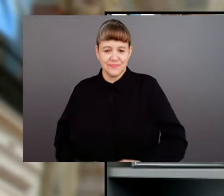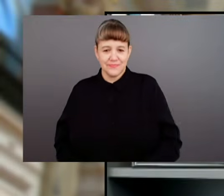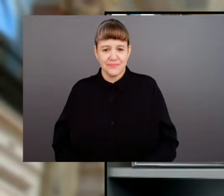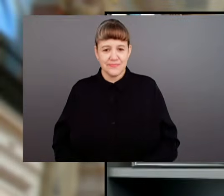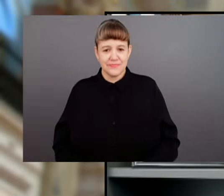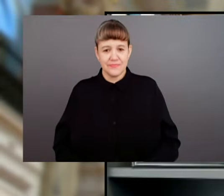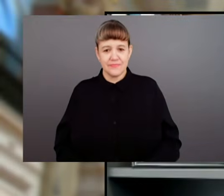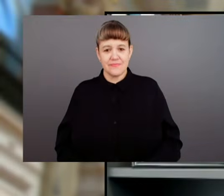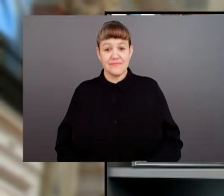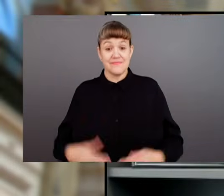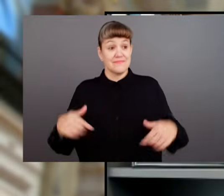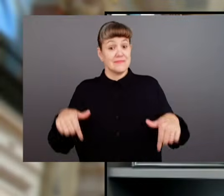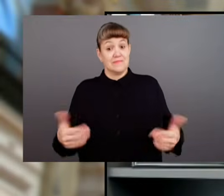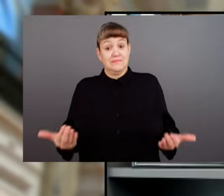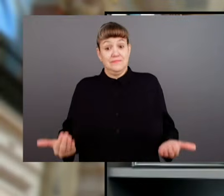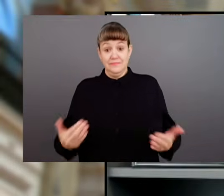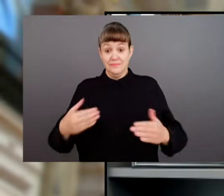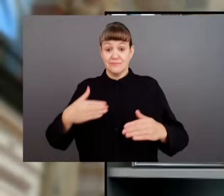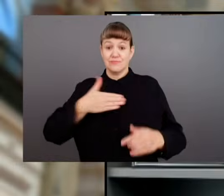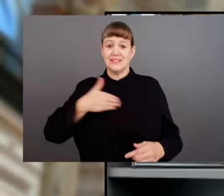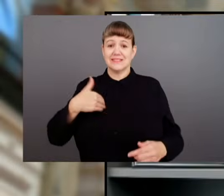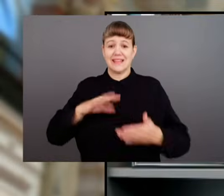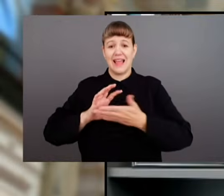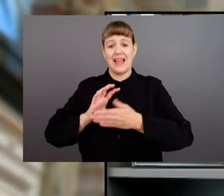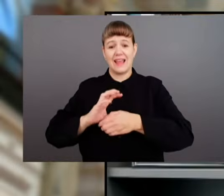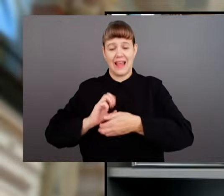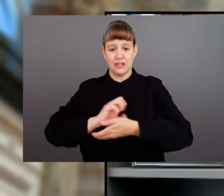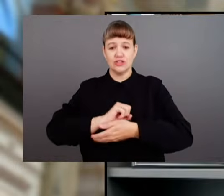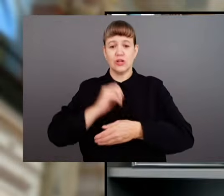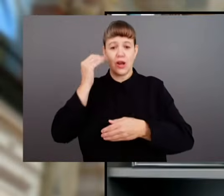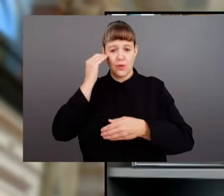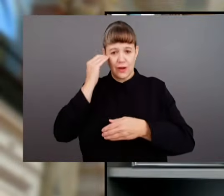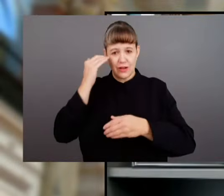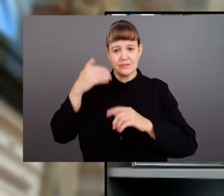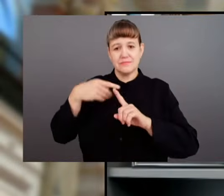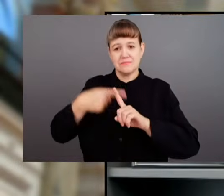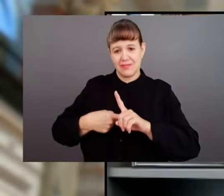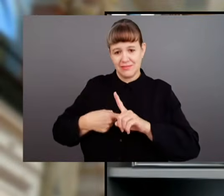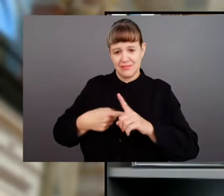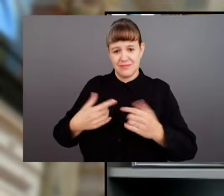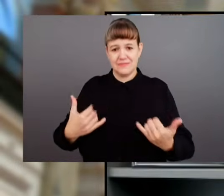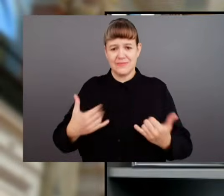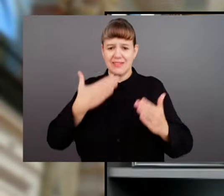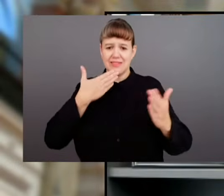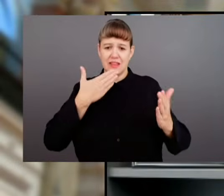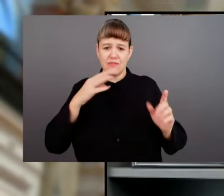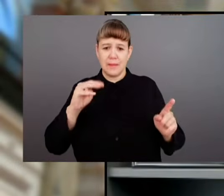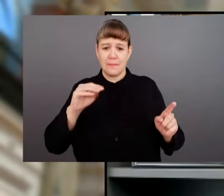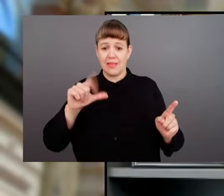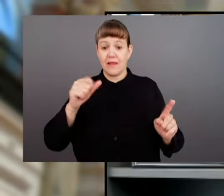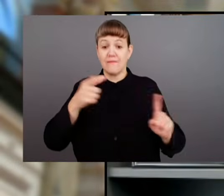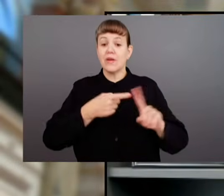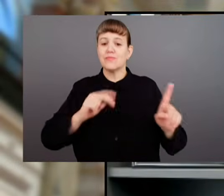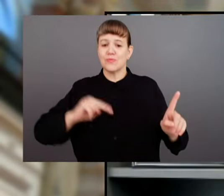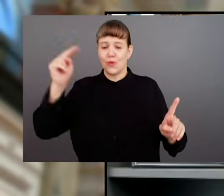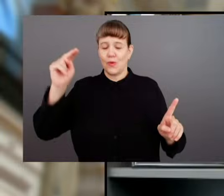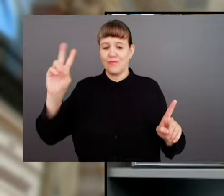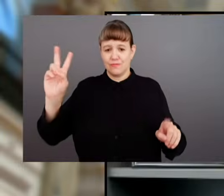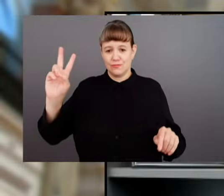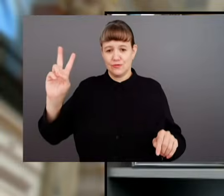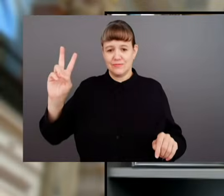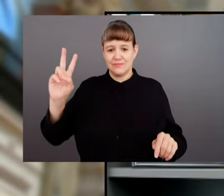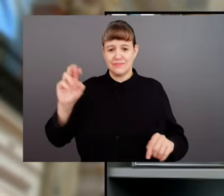the MLA from North Vancouver Seymour for speaking to this earlier in the week. I will also be speaking to it. We planned this way, so both speeches would